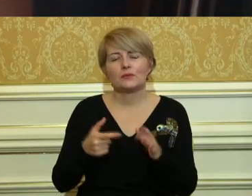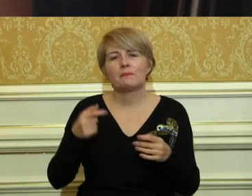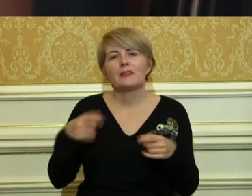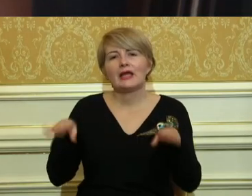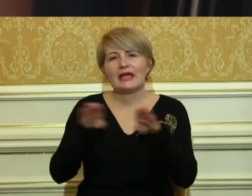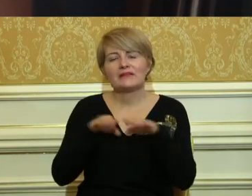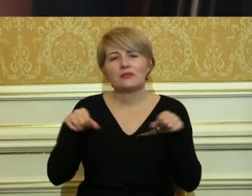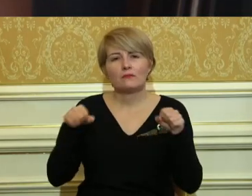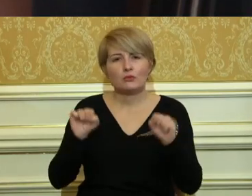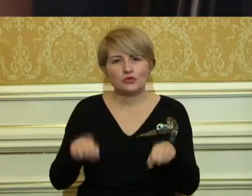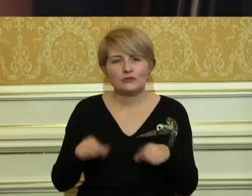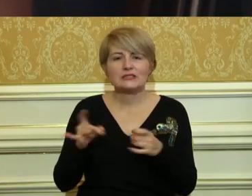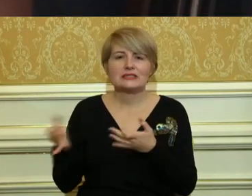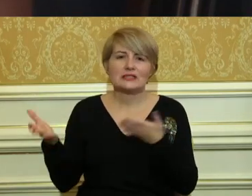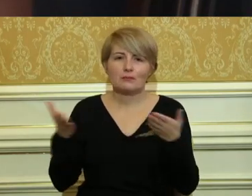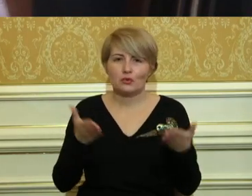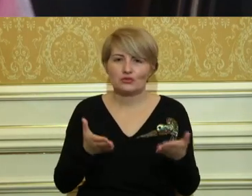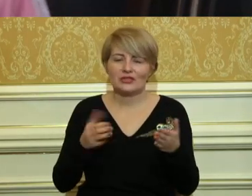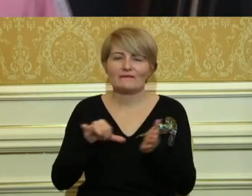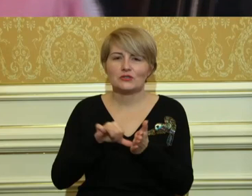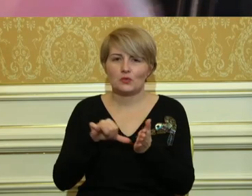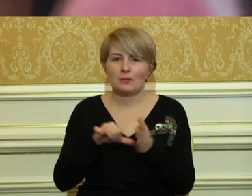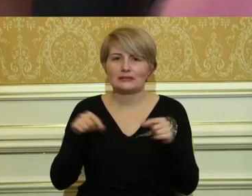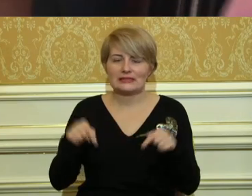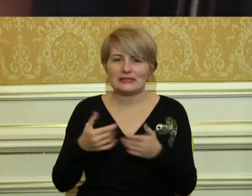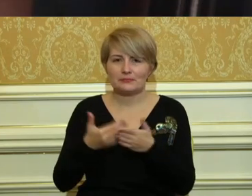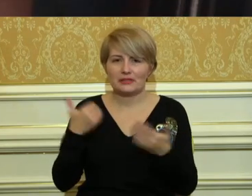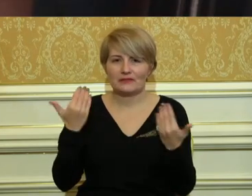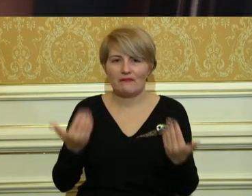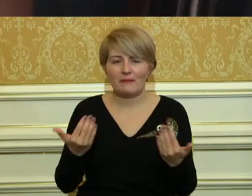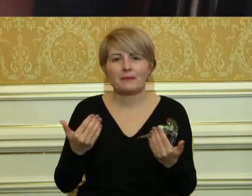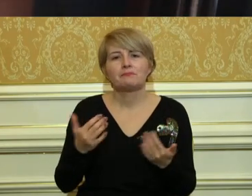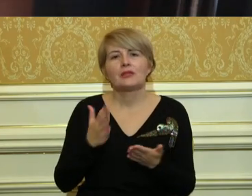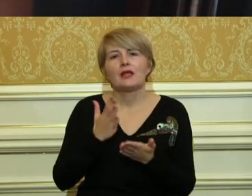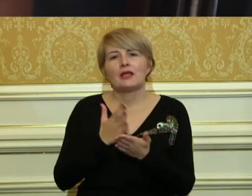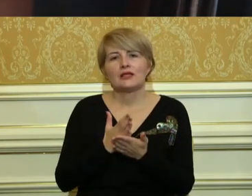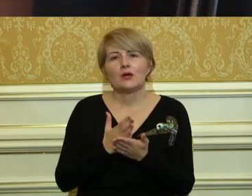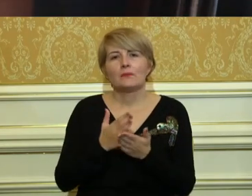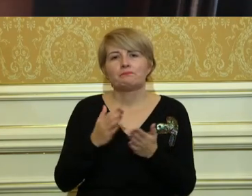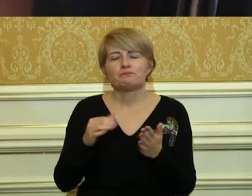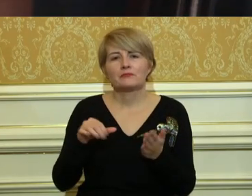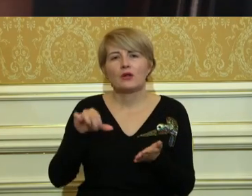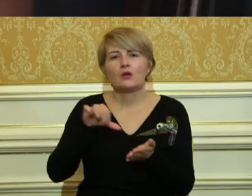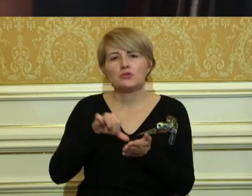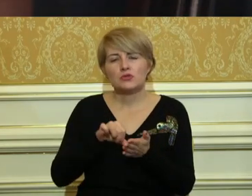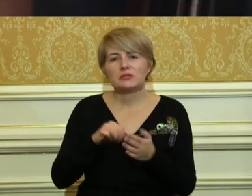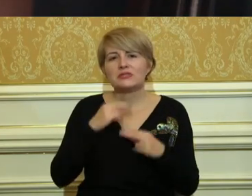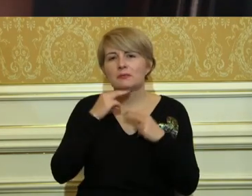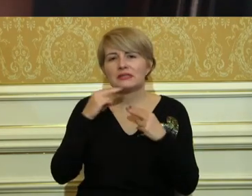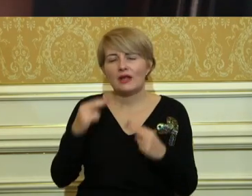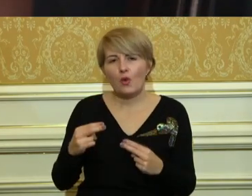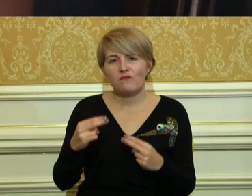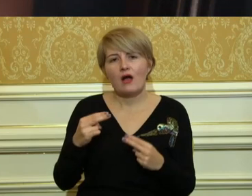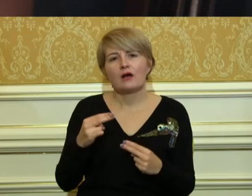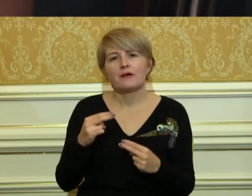Parliamentary Committee Equal Possibilities for being invited to have